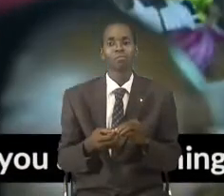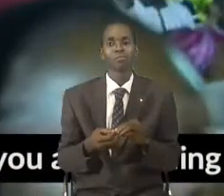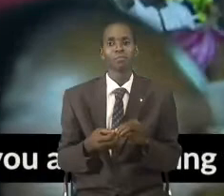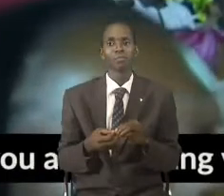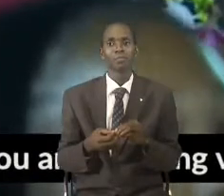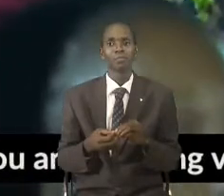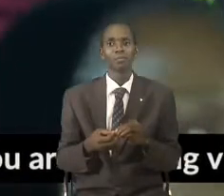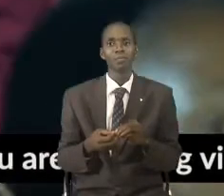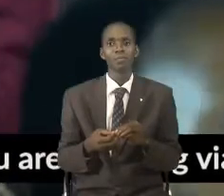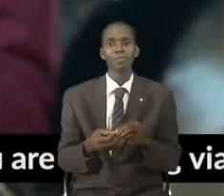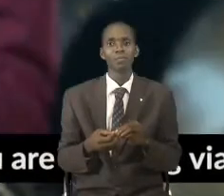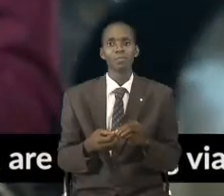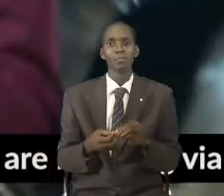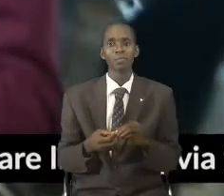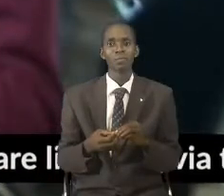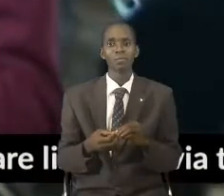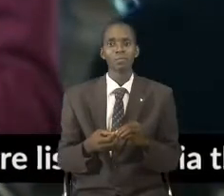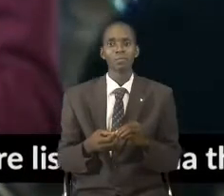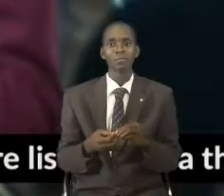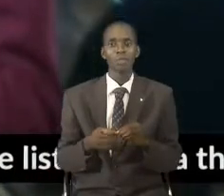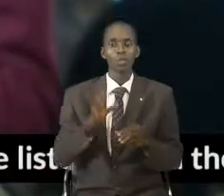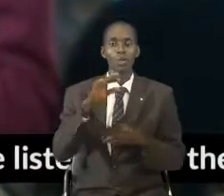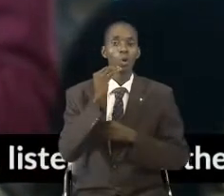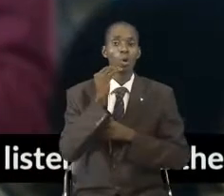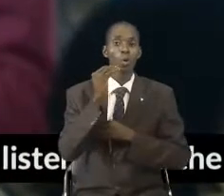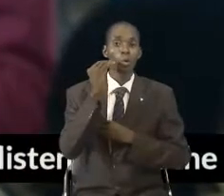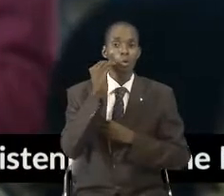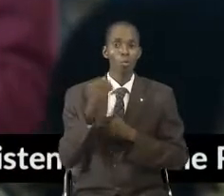Then their